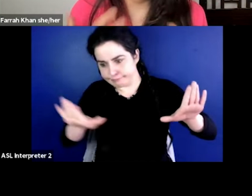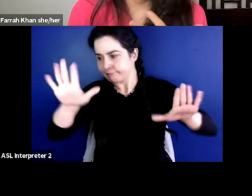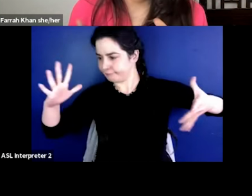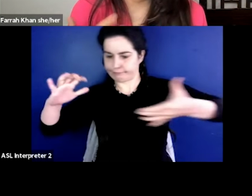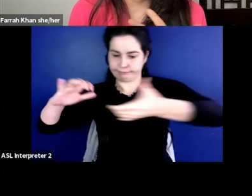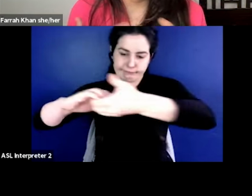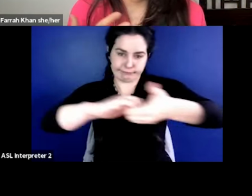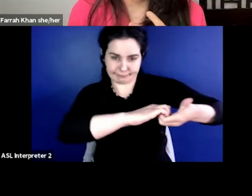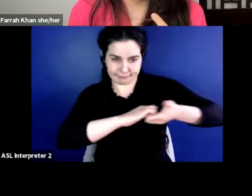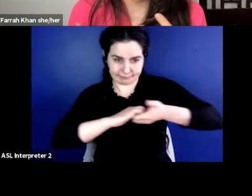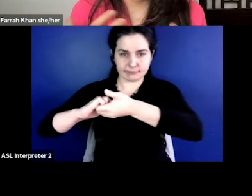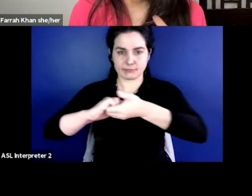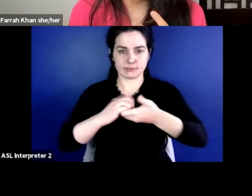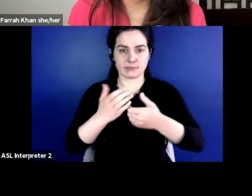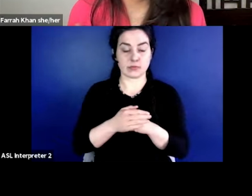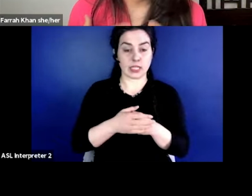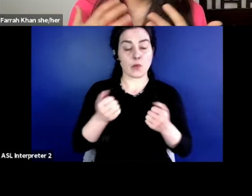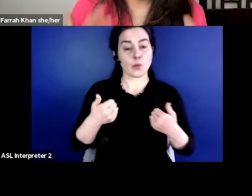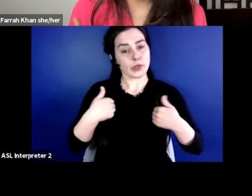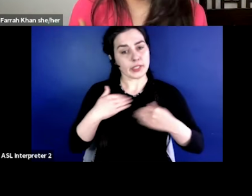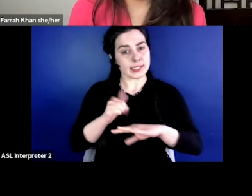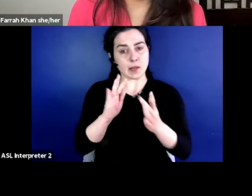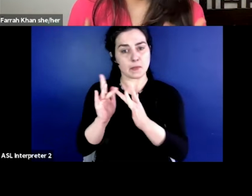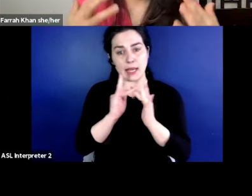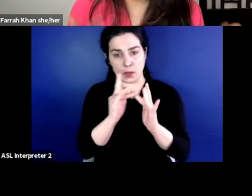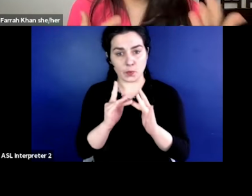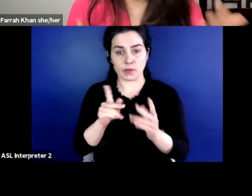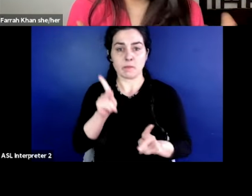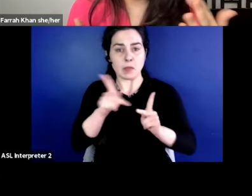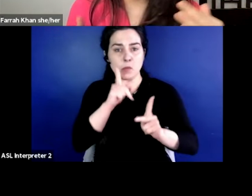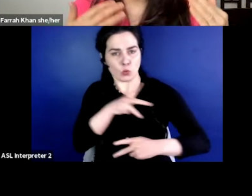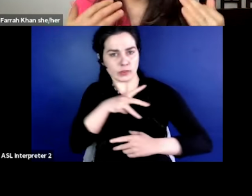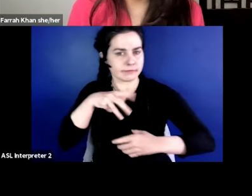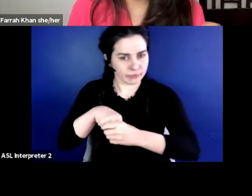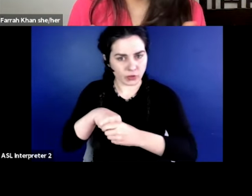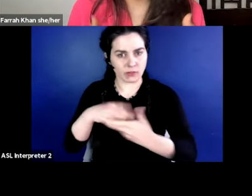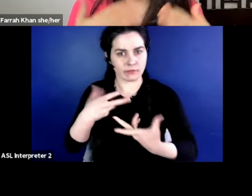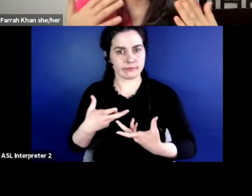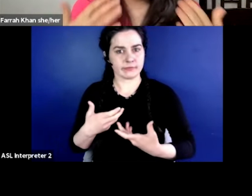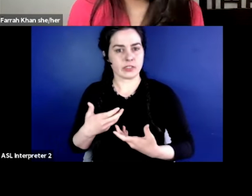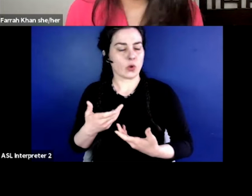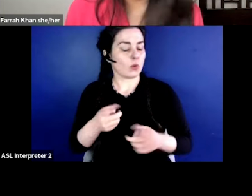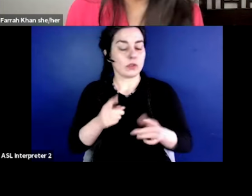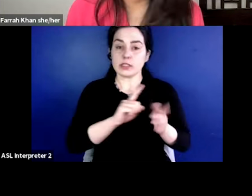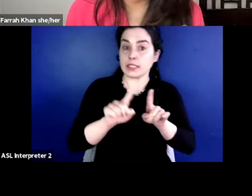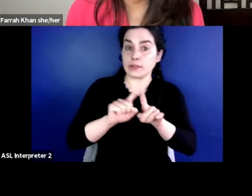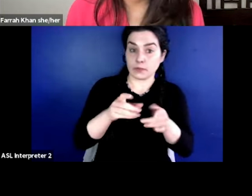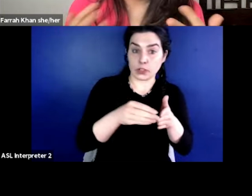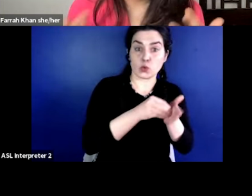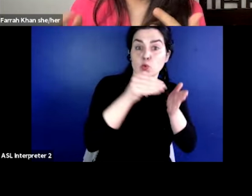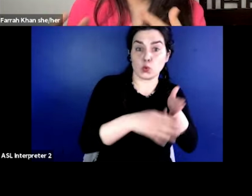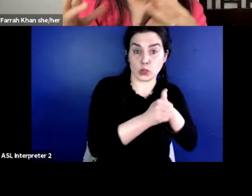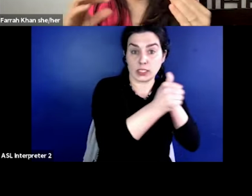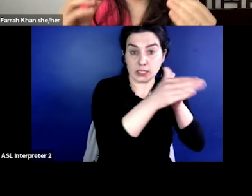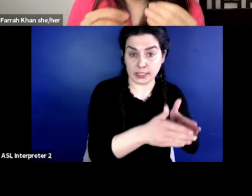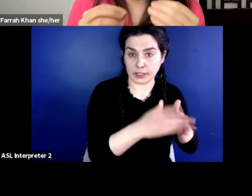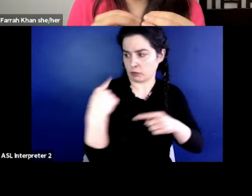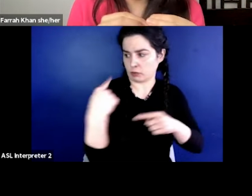network of campus gender-based violence stakeholders. So ensuring that student leaders that were doing this work for a very long time were able